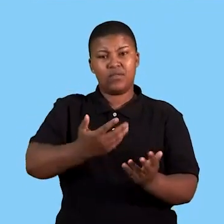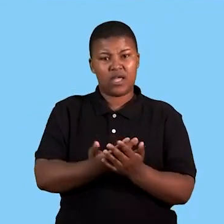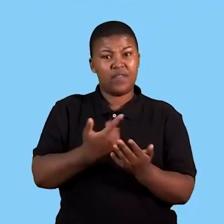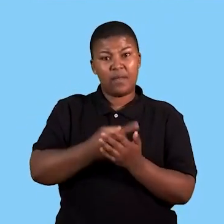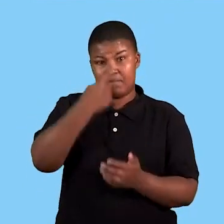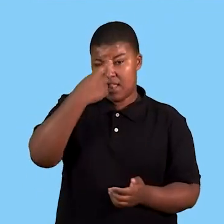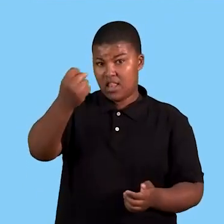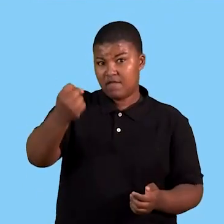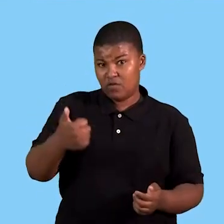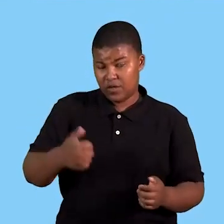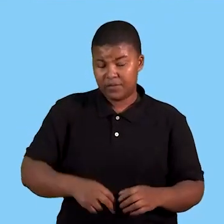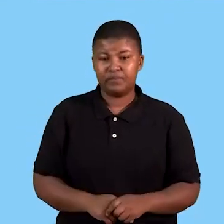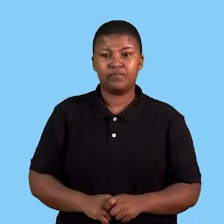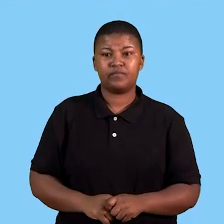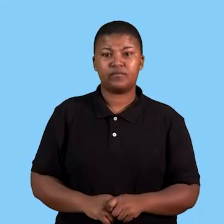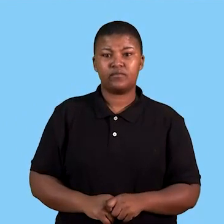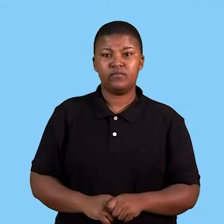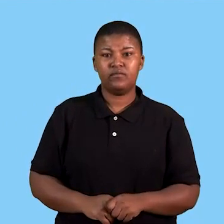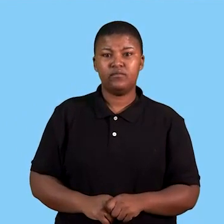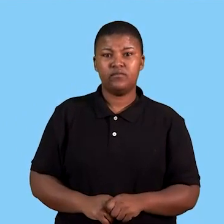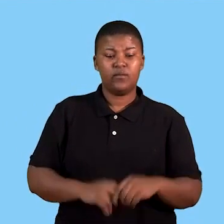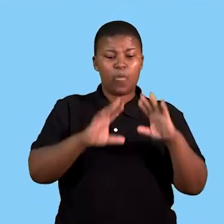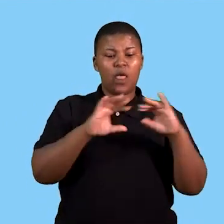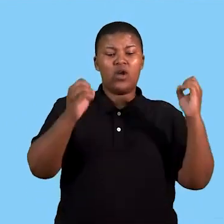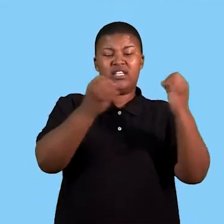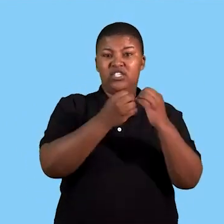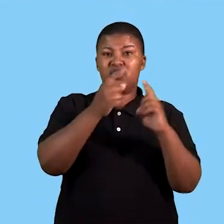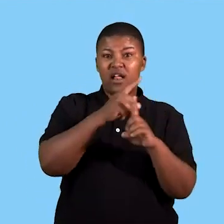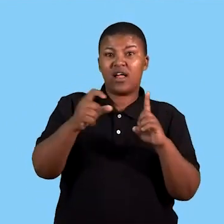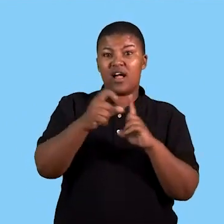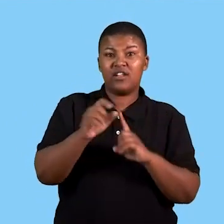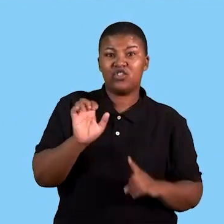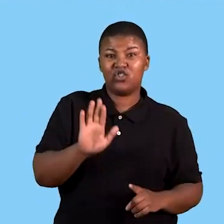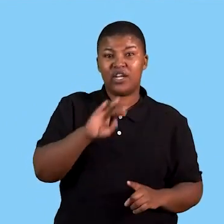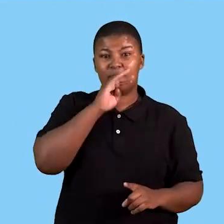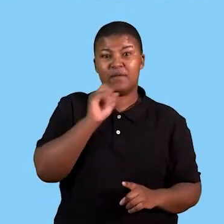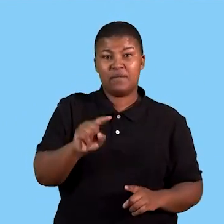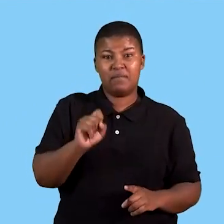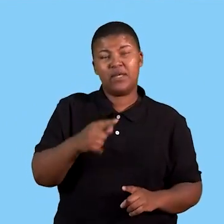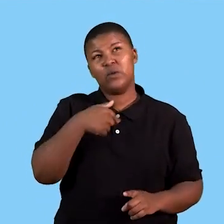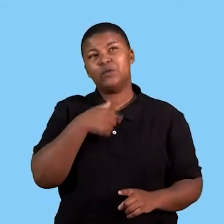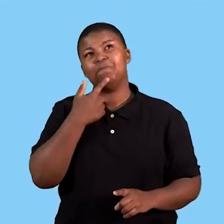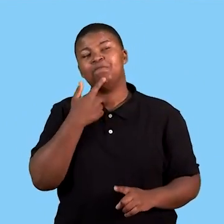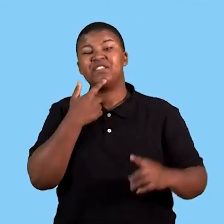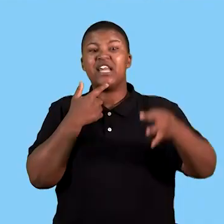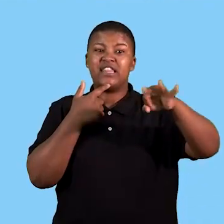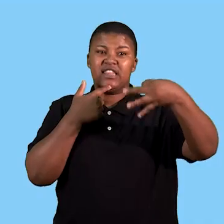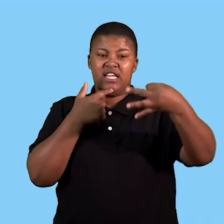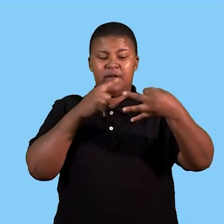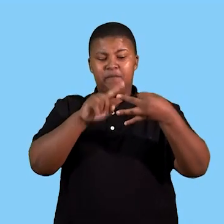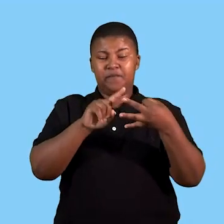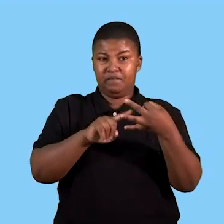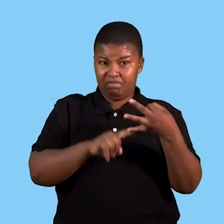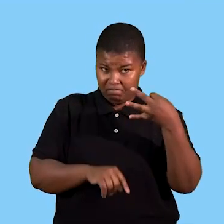also maybe believe in what we believe in. So when we refer to organizational culture, we are actually referring to